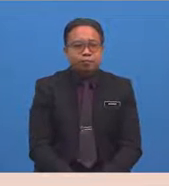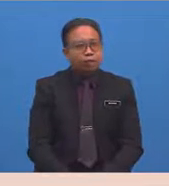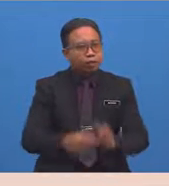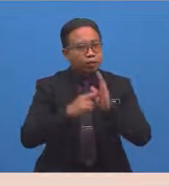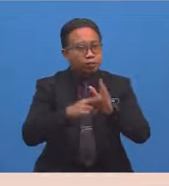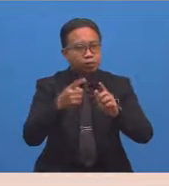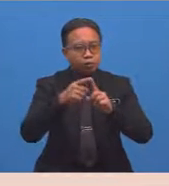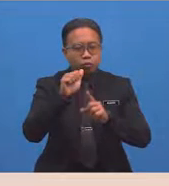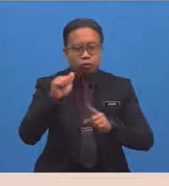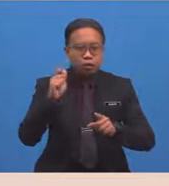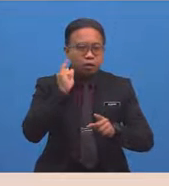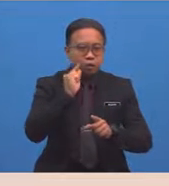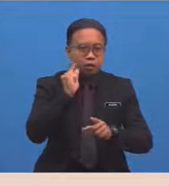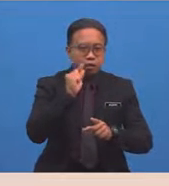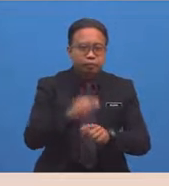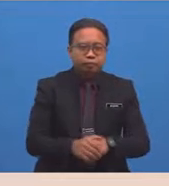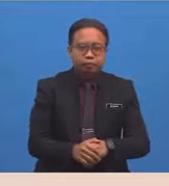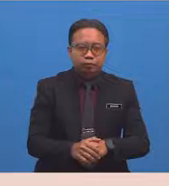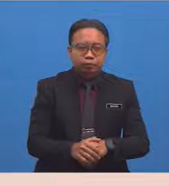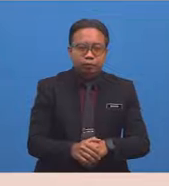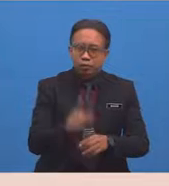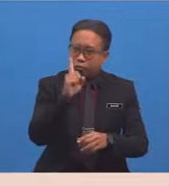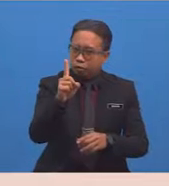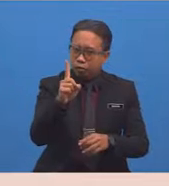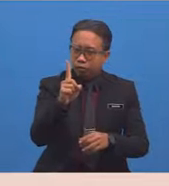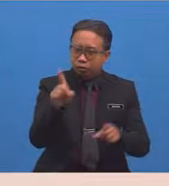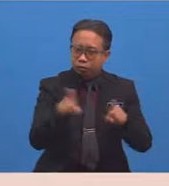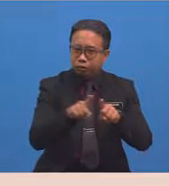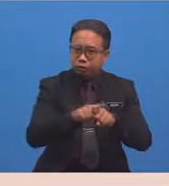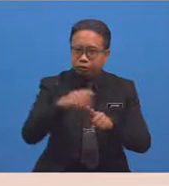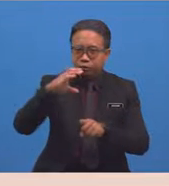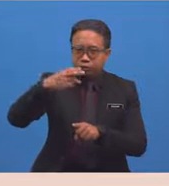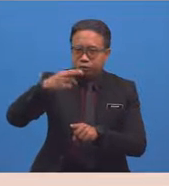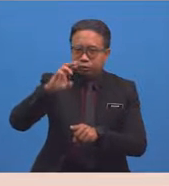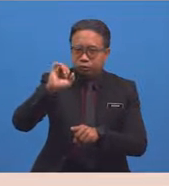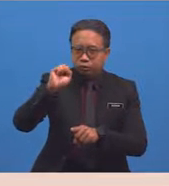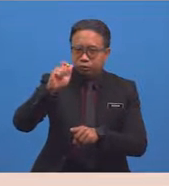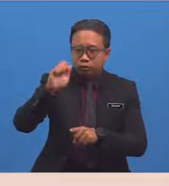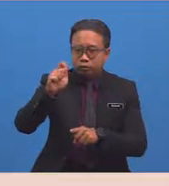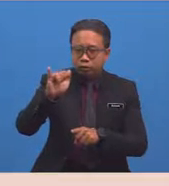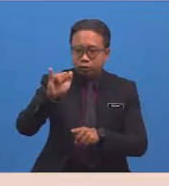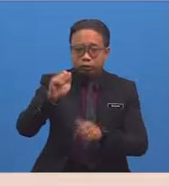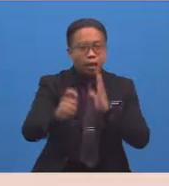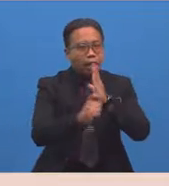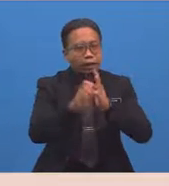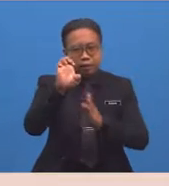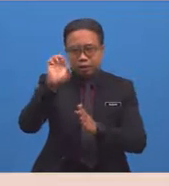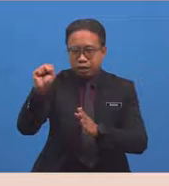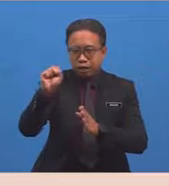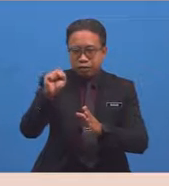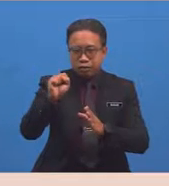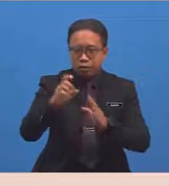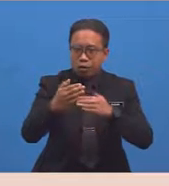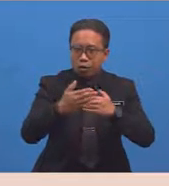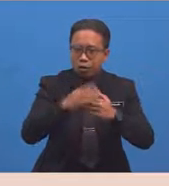to a girl. And since the subject is singular, just like Christy, you would have to add ES